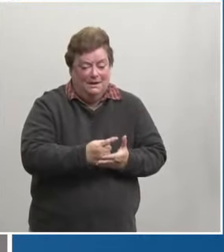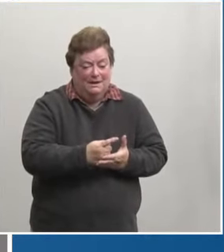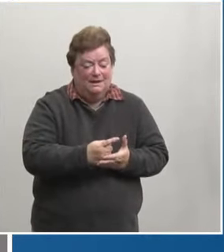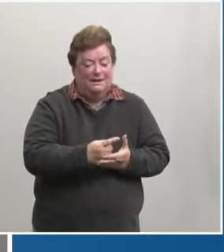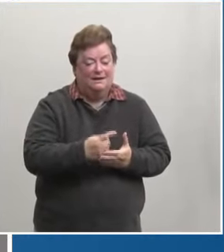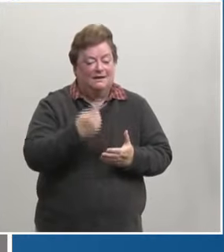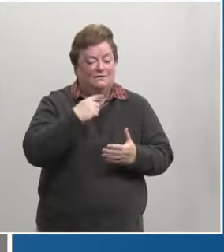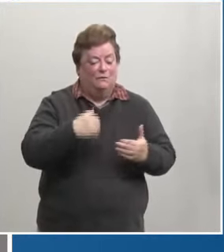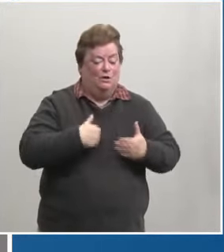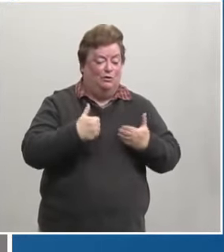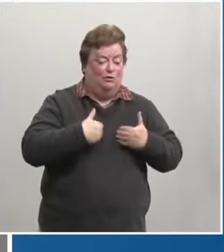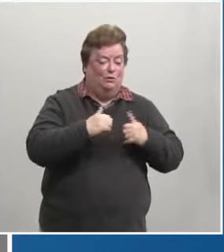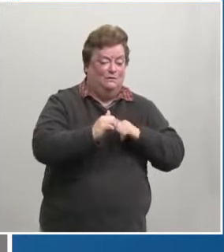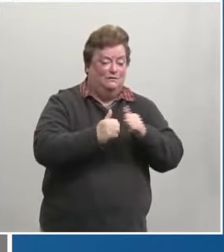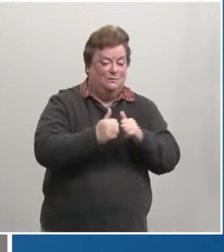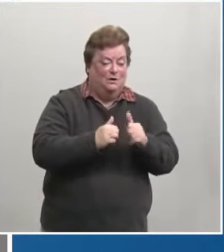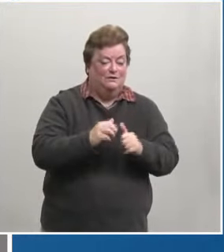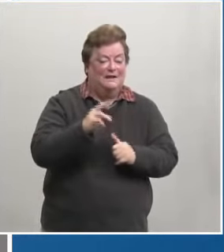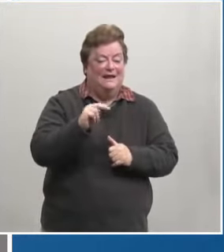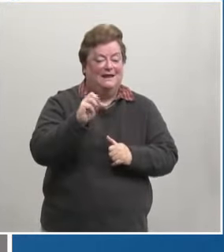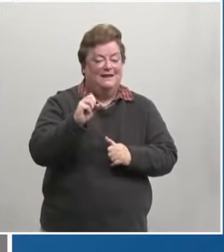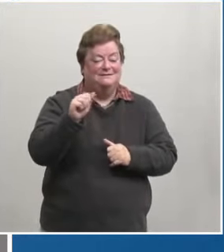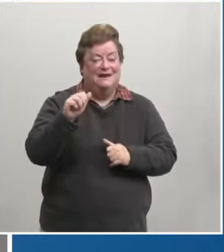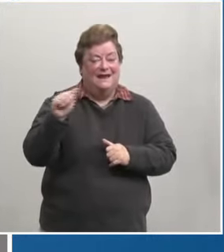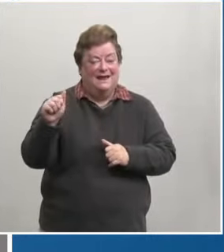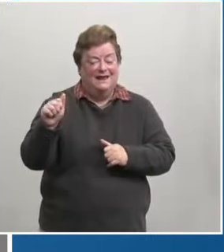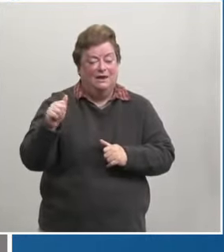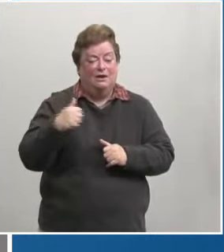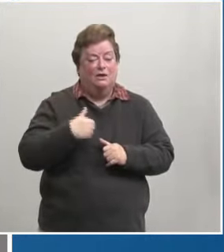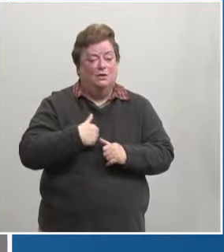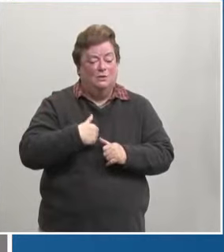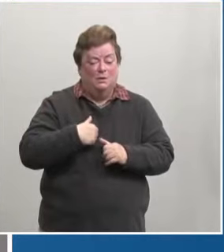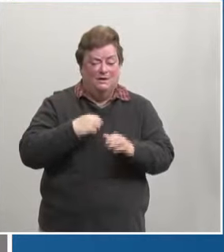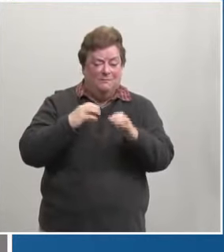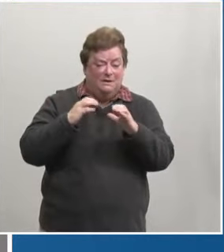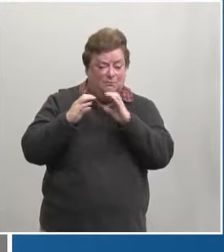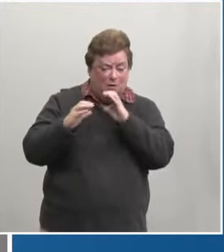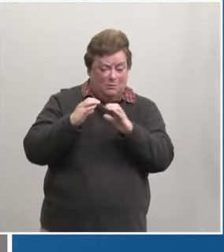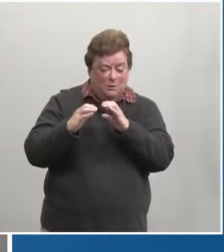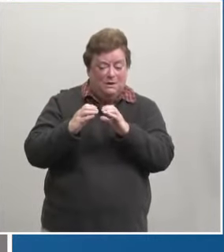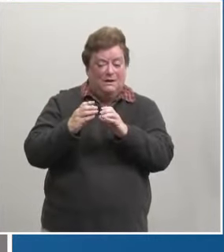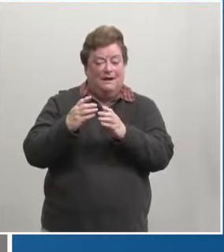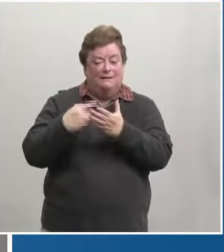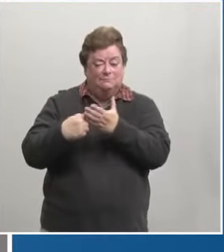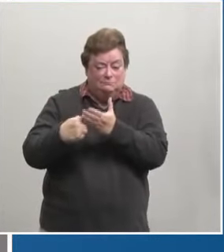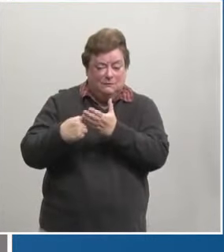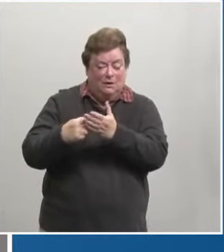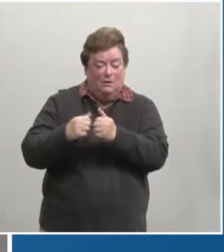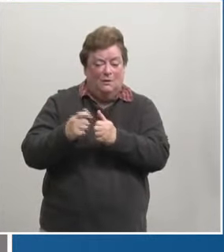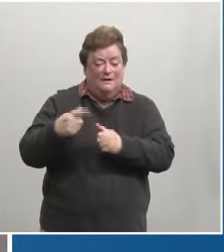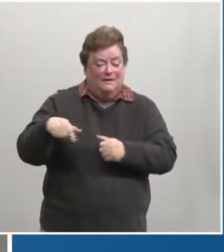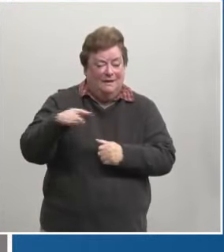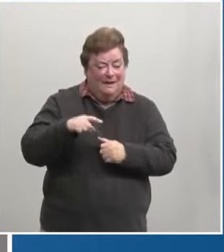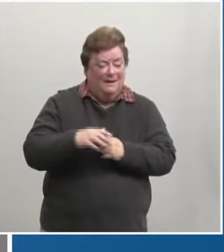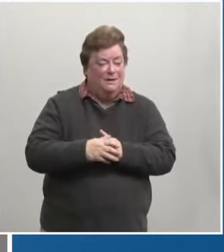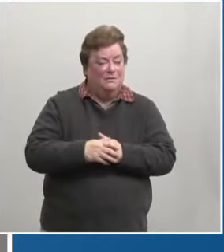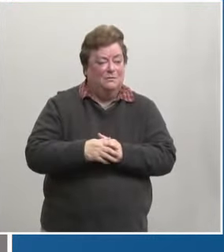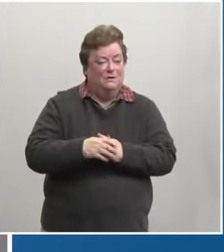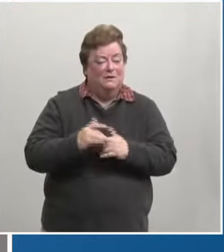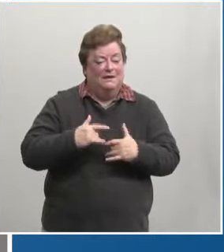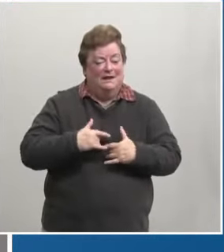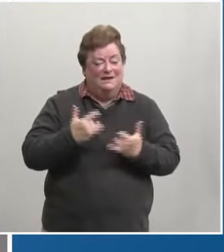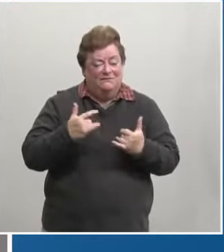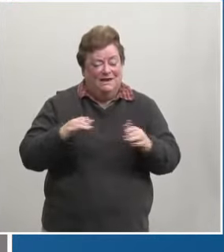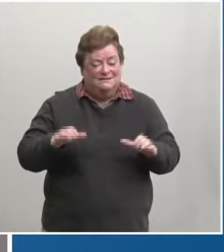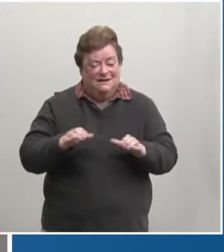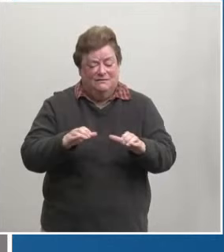youth sports and the NSAA. Throughout this pandemic, we have been in communication with the events and activities